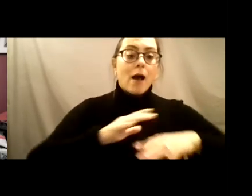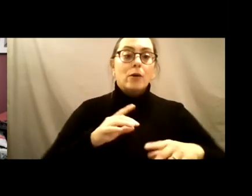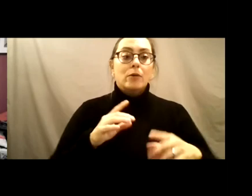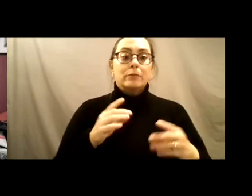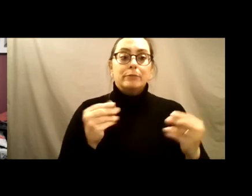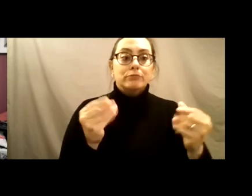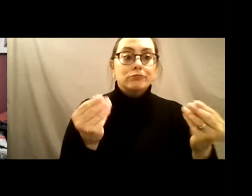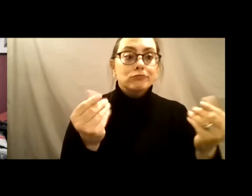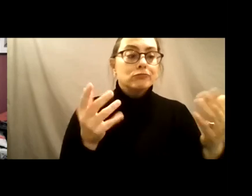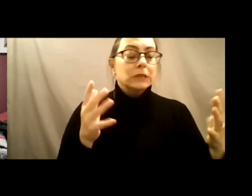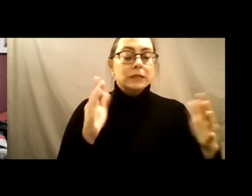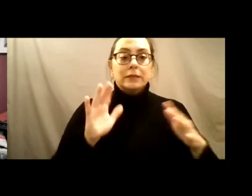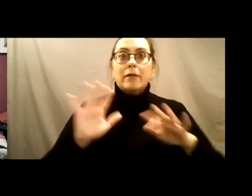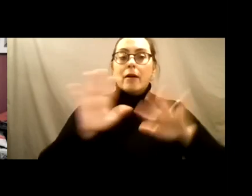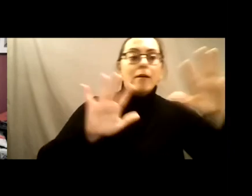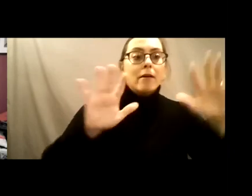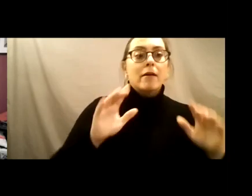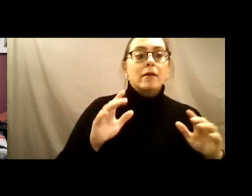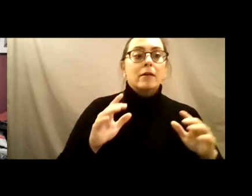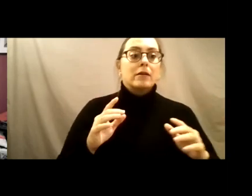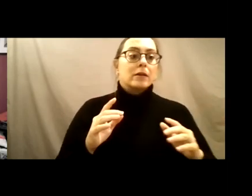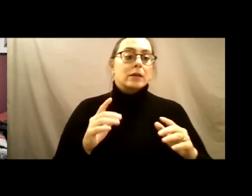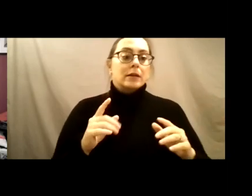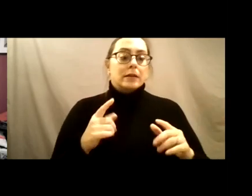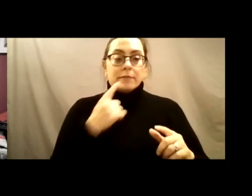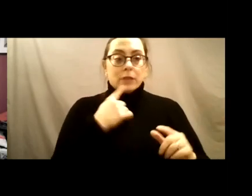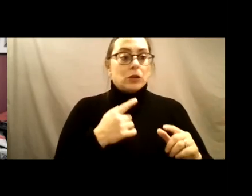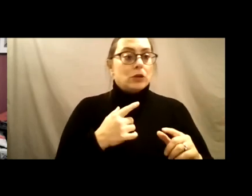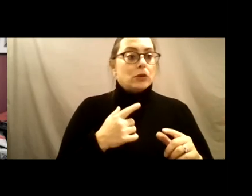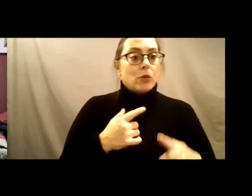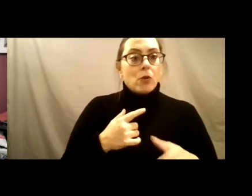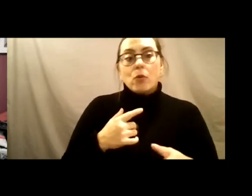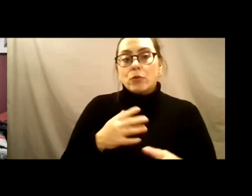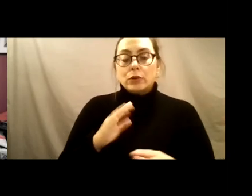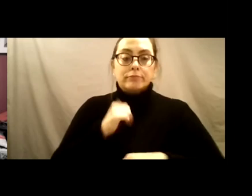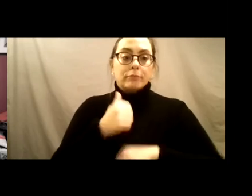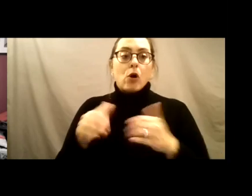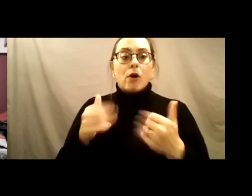gallery. Offer video tours for in-person work living behind COVID closed doors.